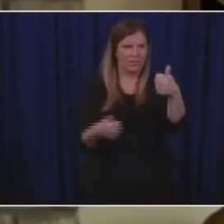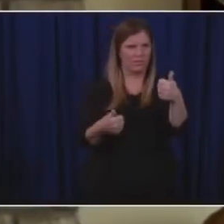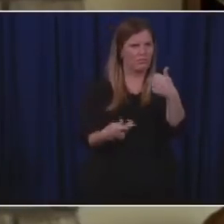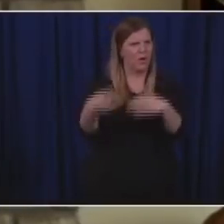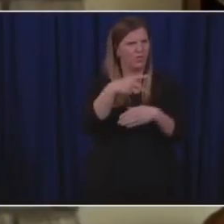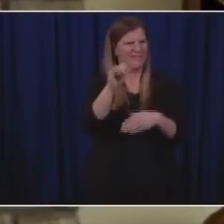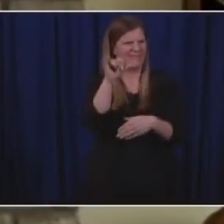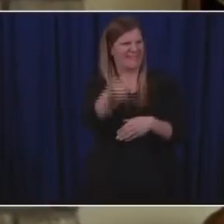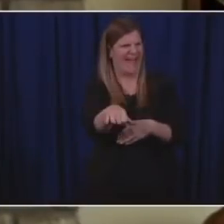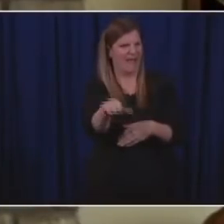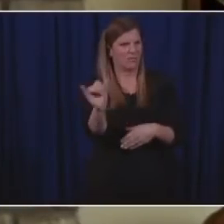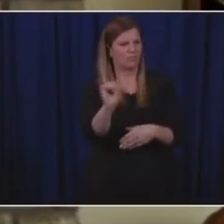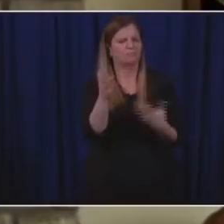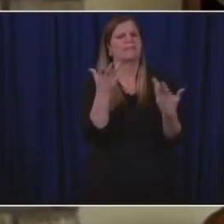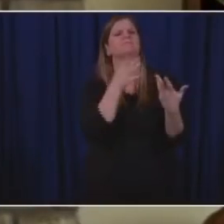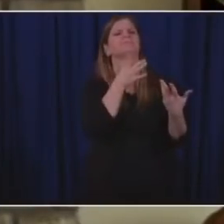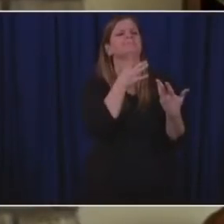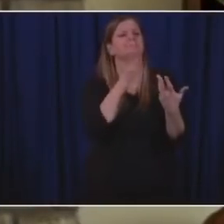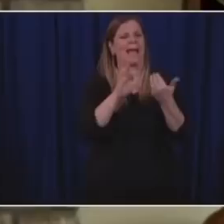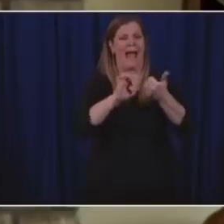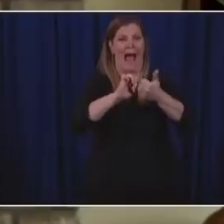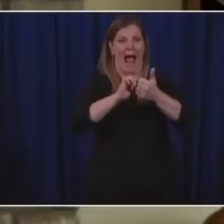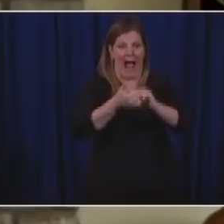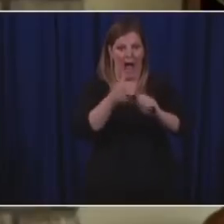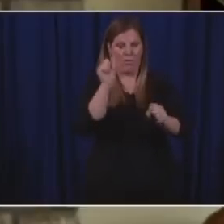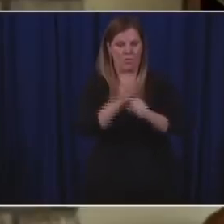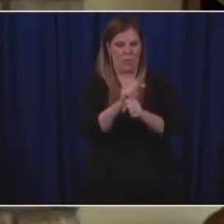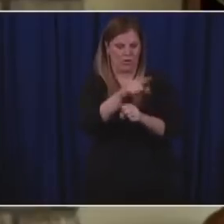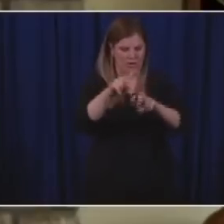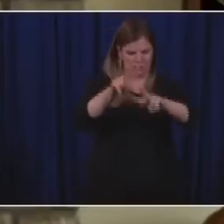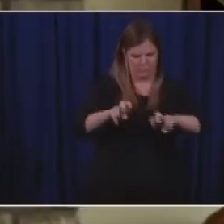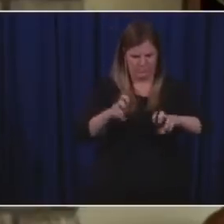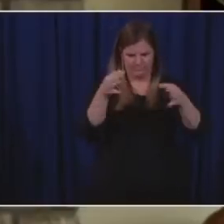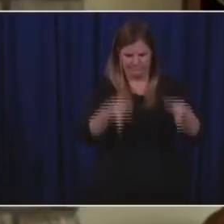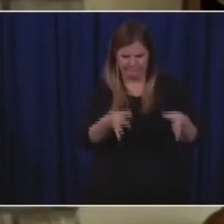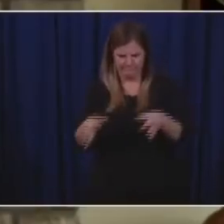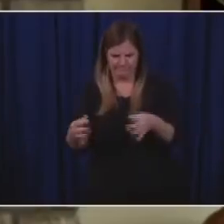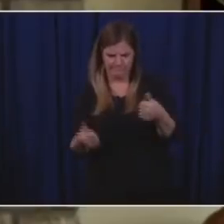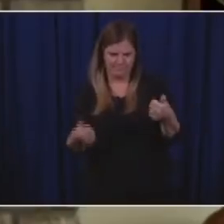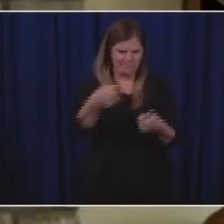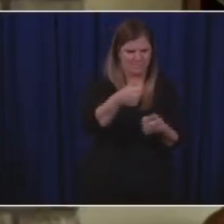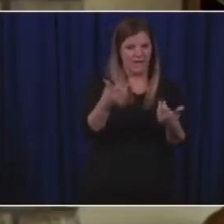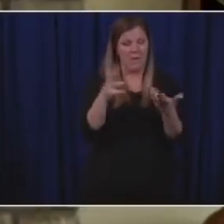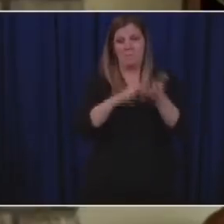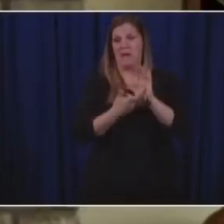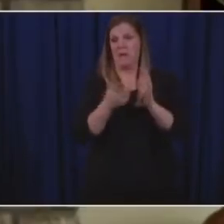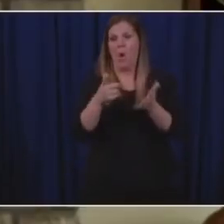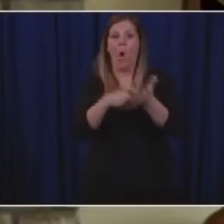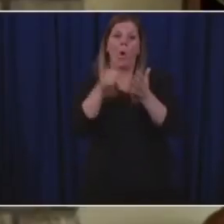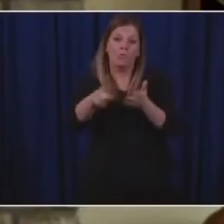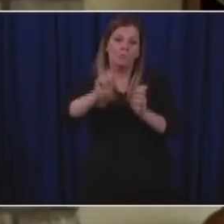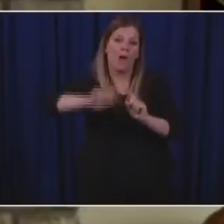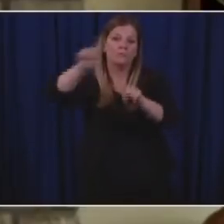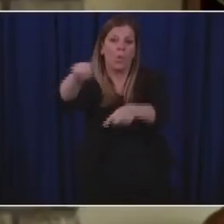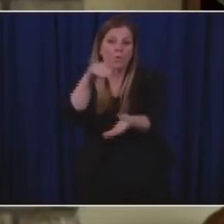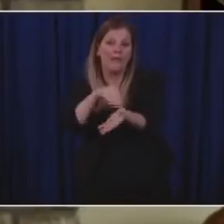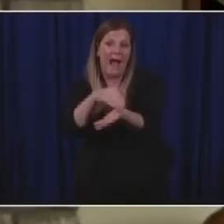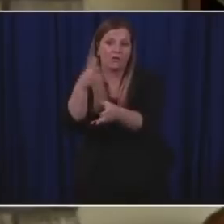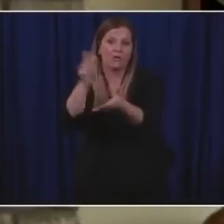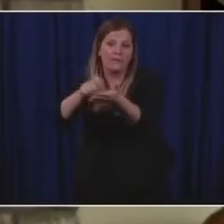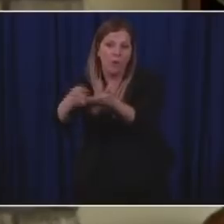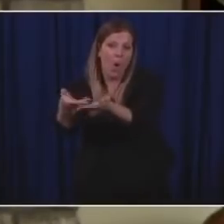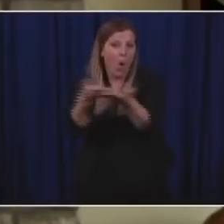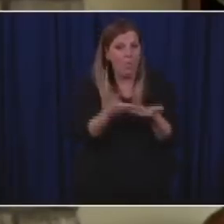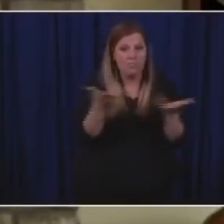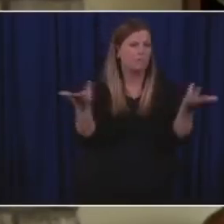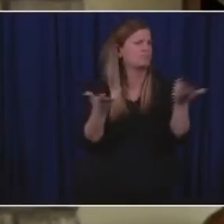it actually work? How will people prove they're a healthcare worker, for example? Will they need a doctor's note? How is that going to work?